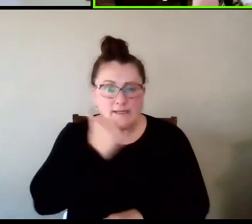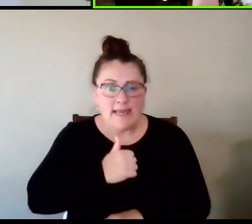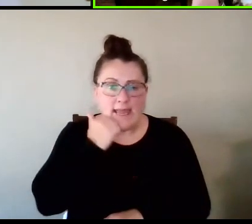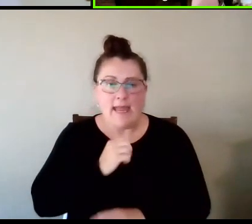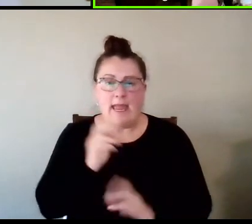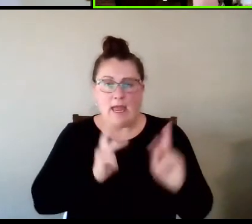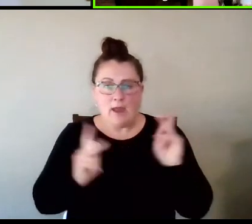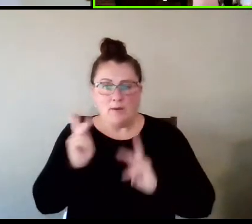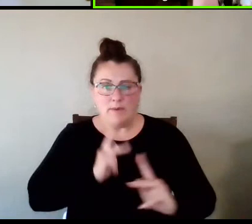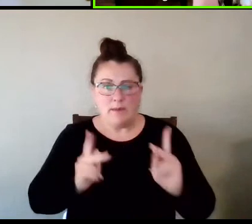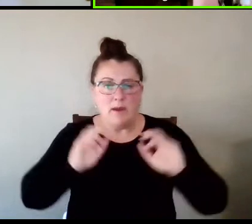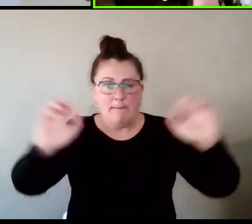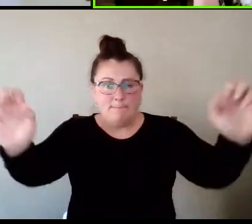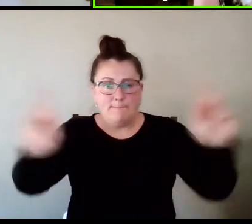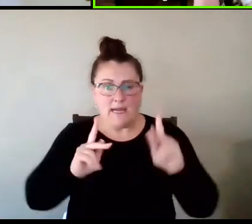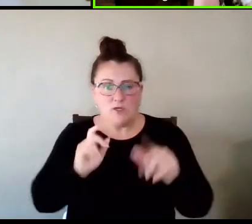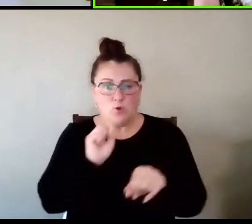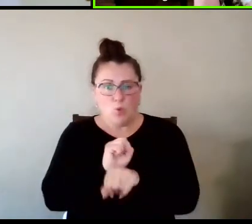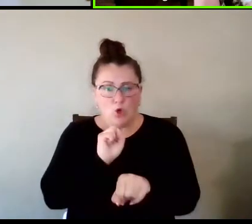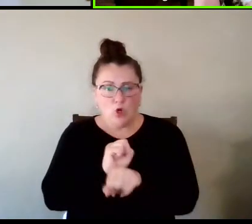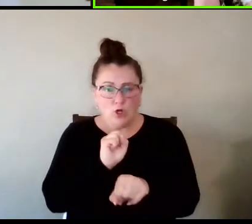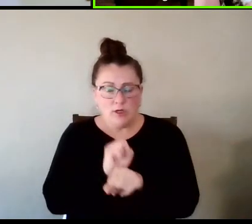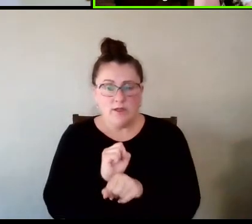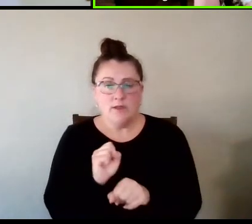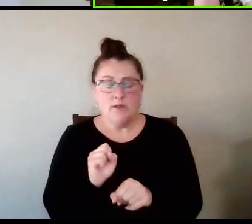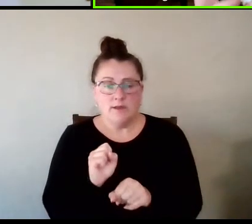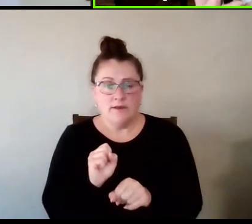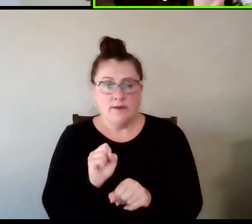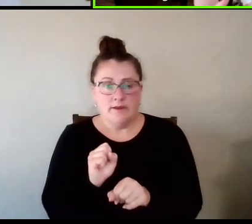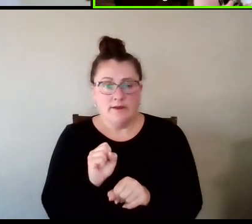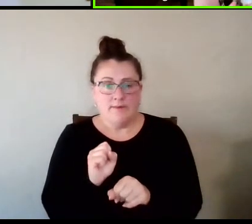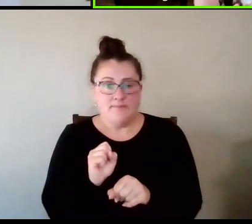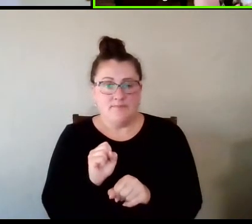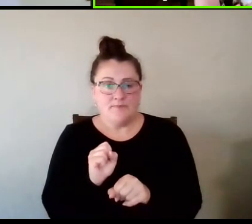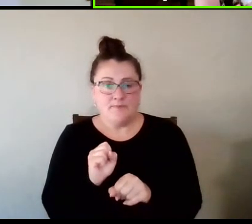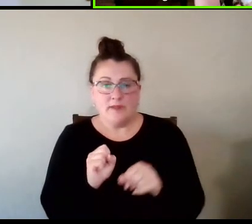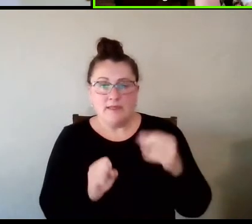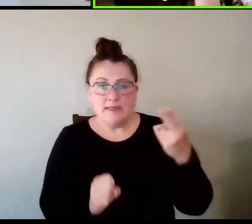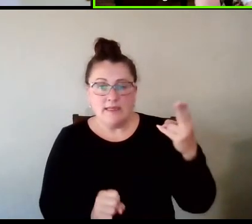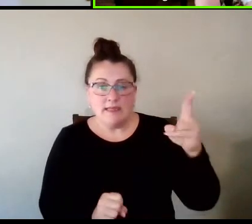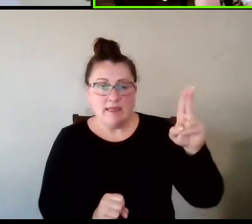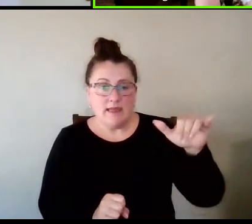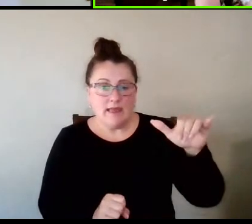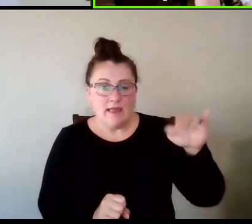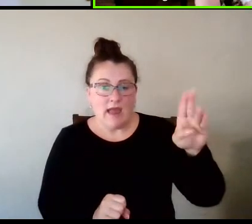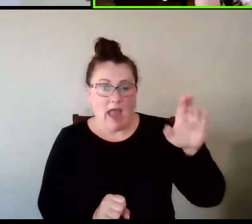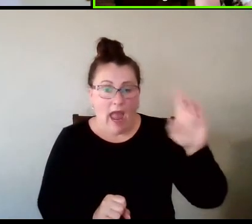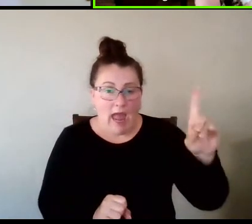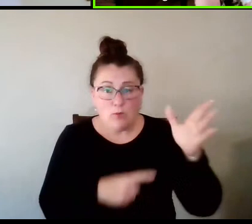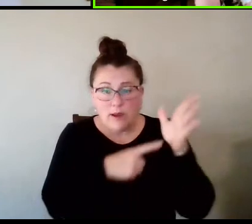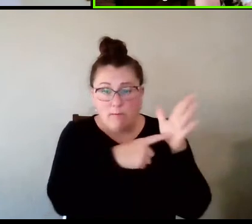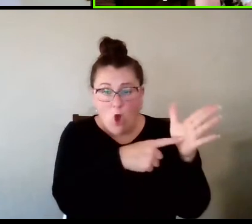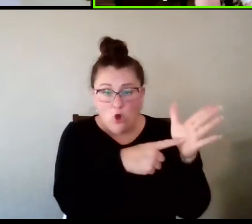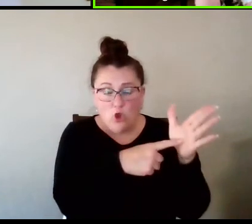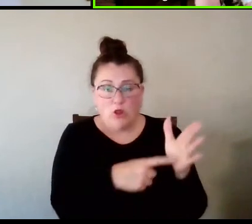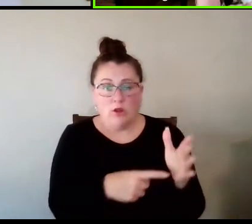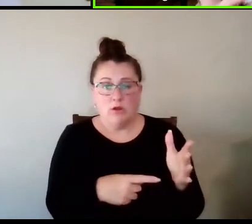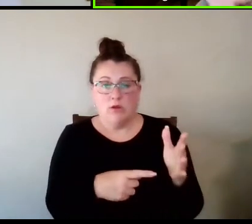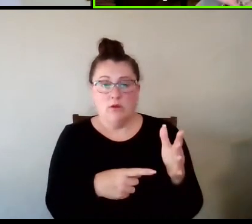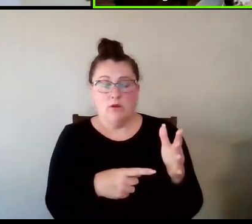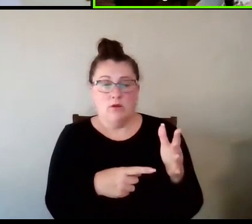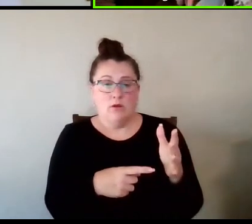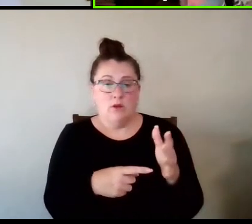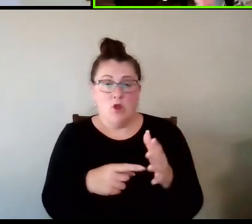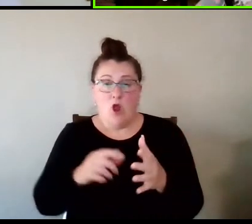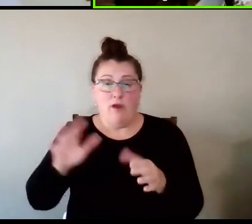people returning to work. Is it hybrid? Is it all